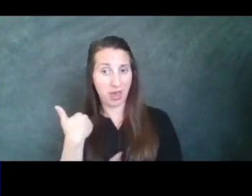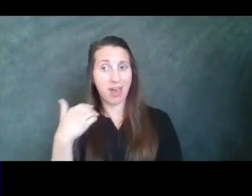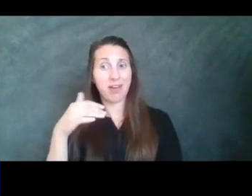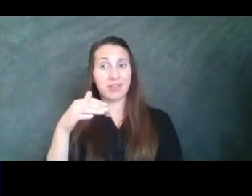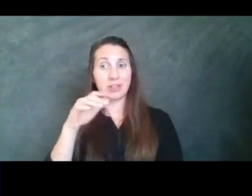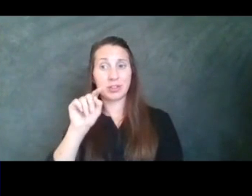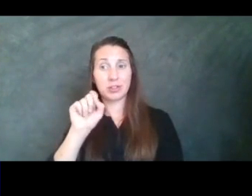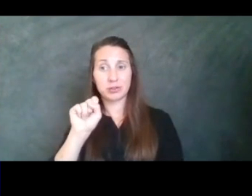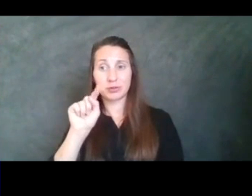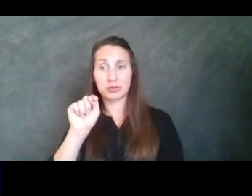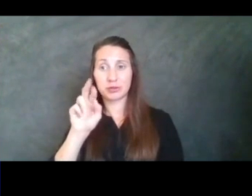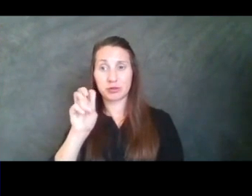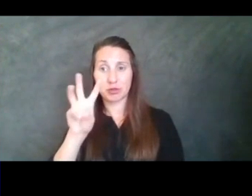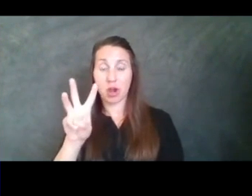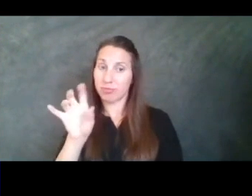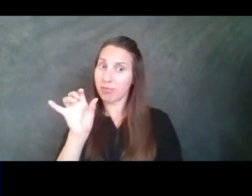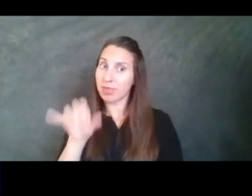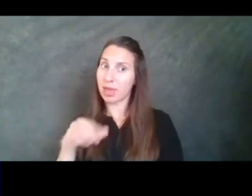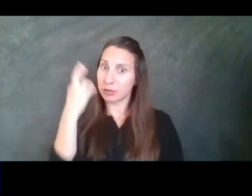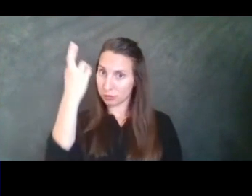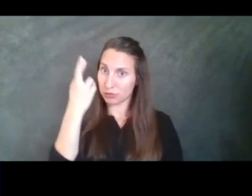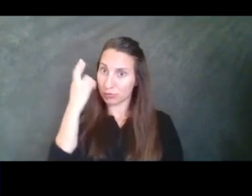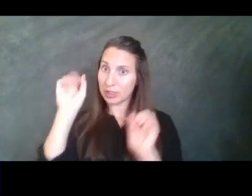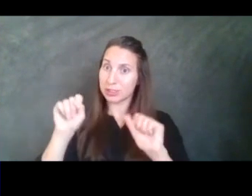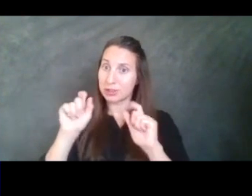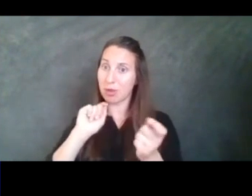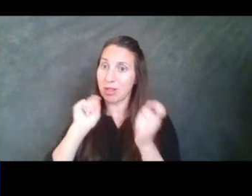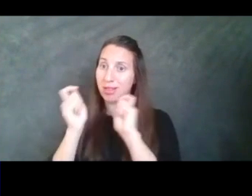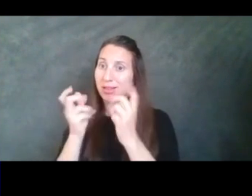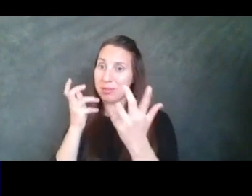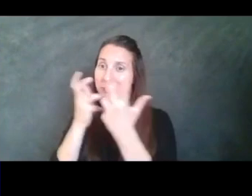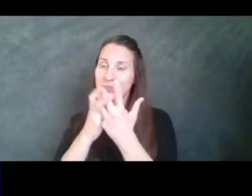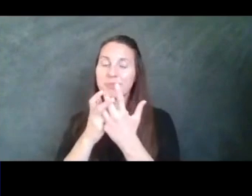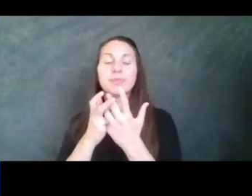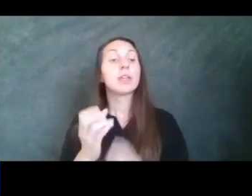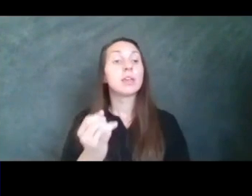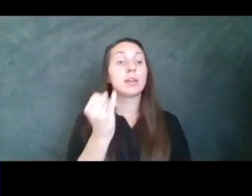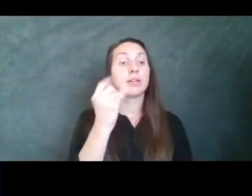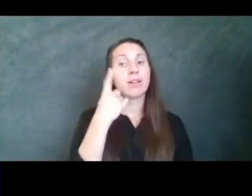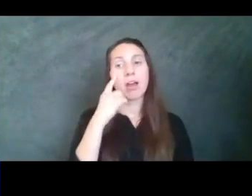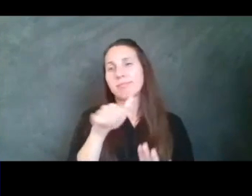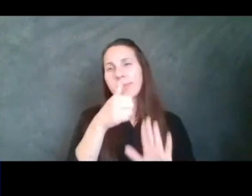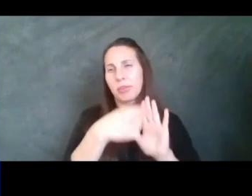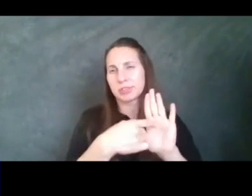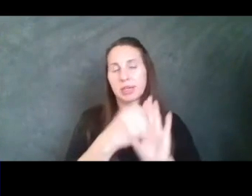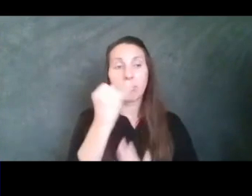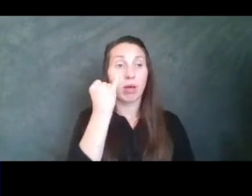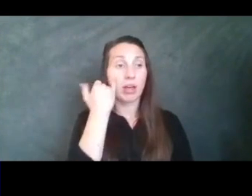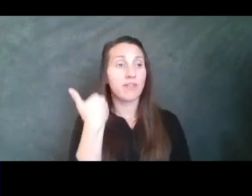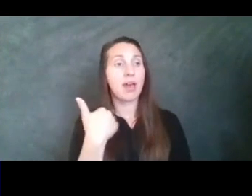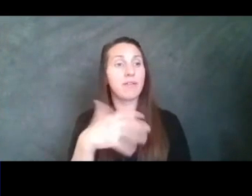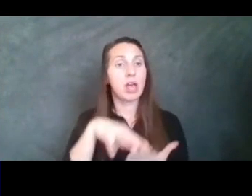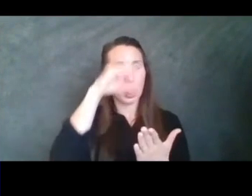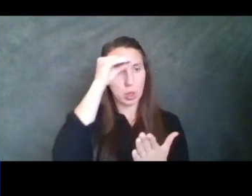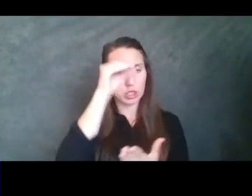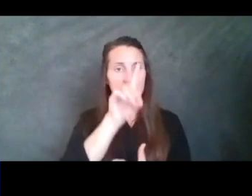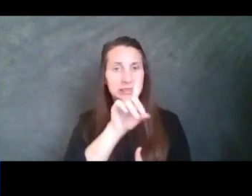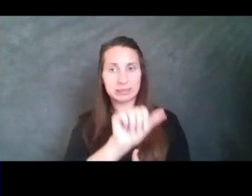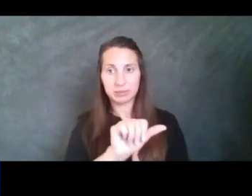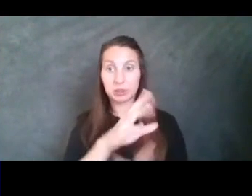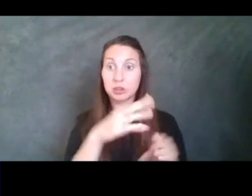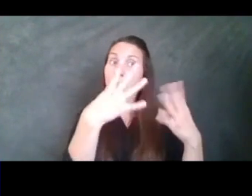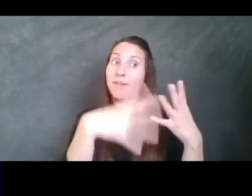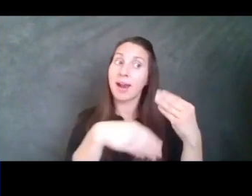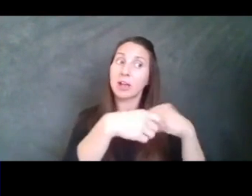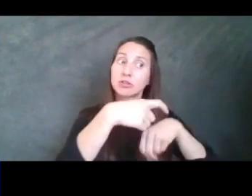with a learning disability to have additional time on a test is a reasonable accommodation. All